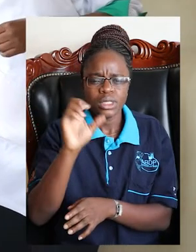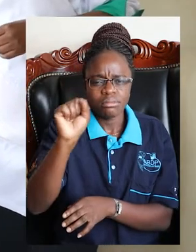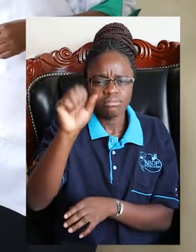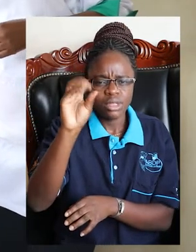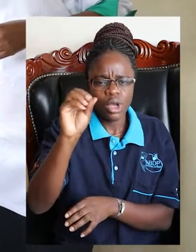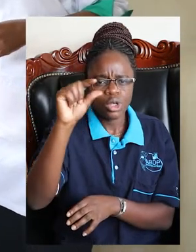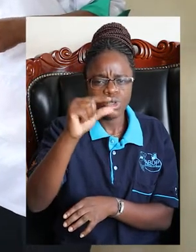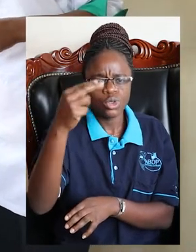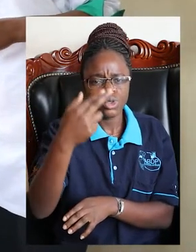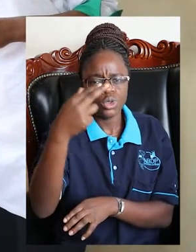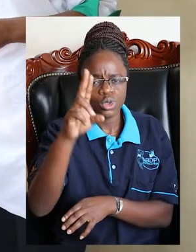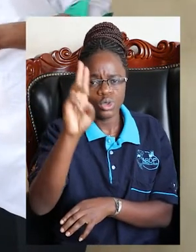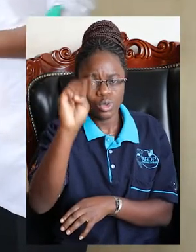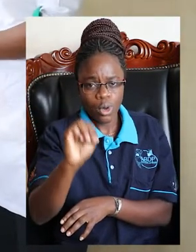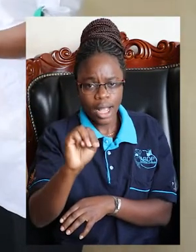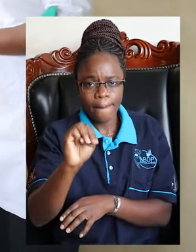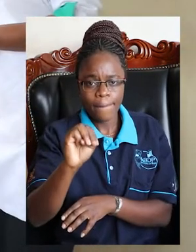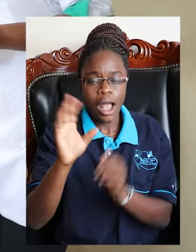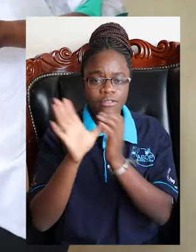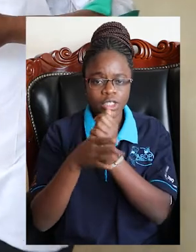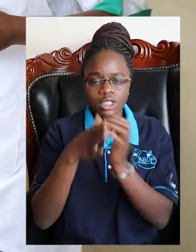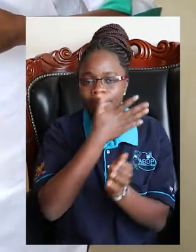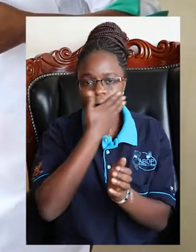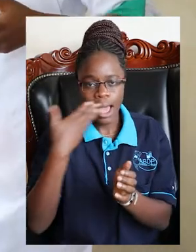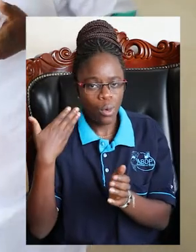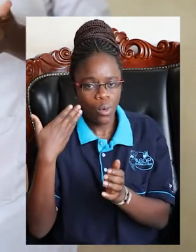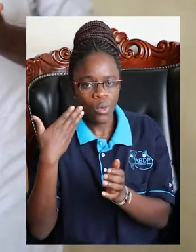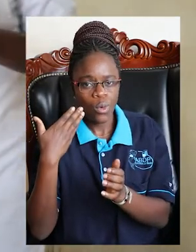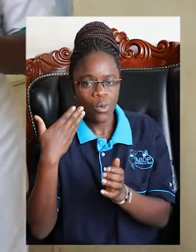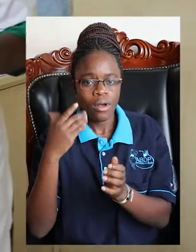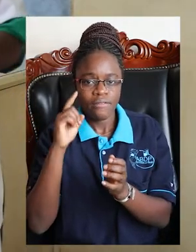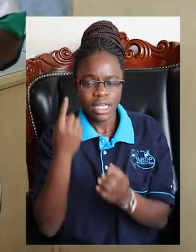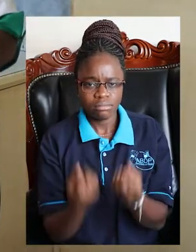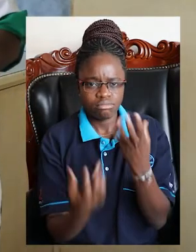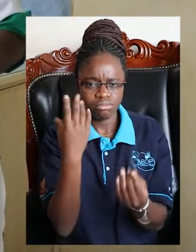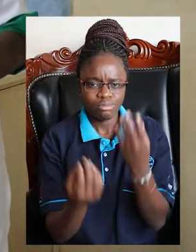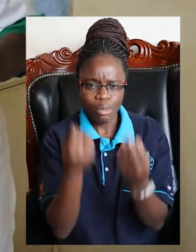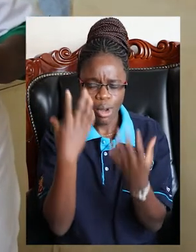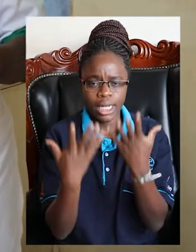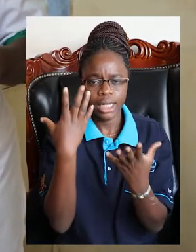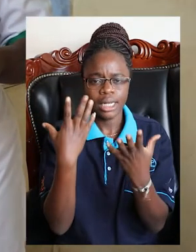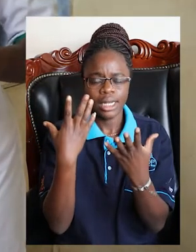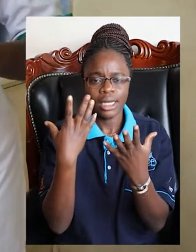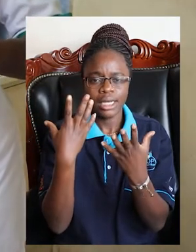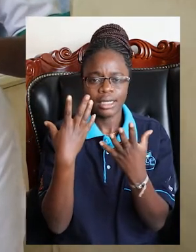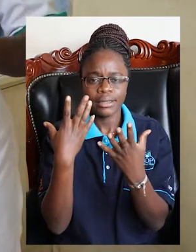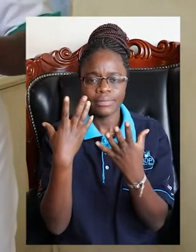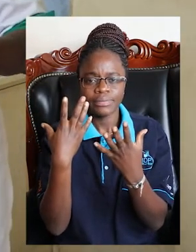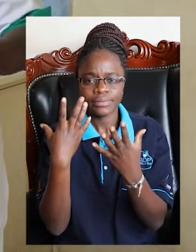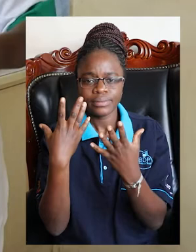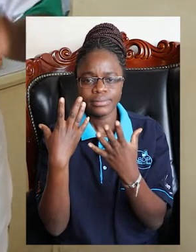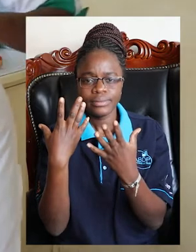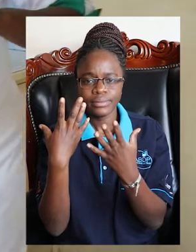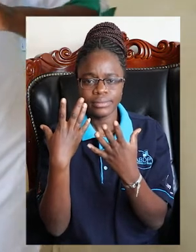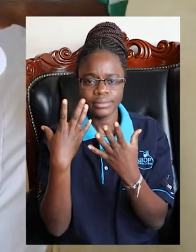sorghum. It is called sorghum fish pilau. So what you do, you will boil your sorghum, Make sure it is well boiled, and it